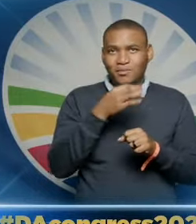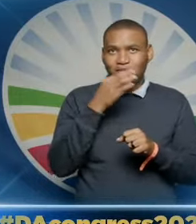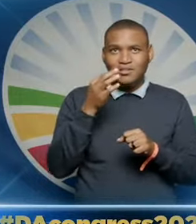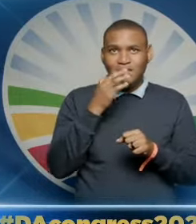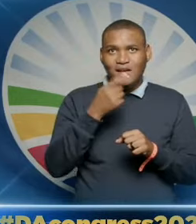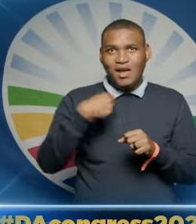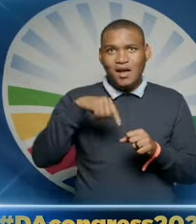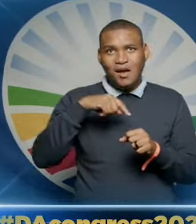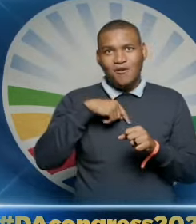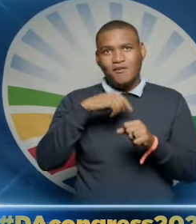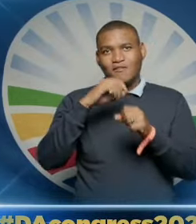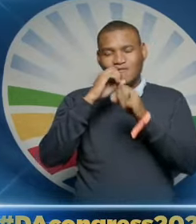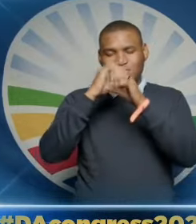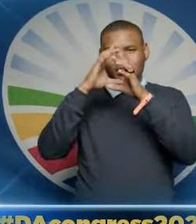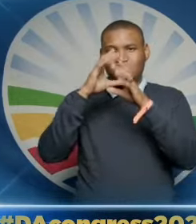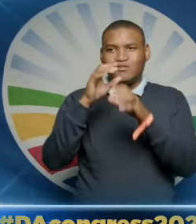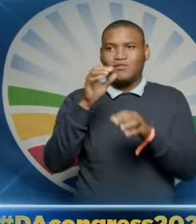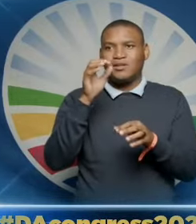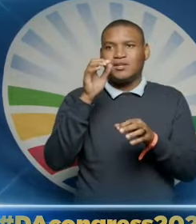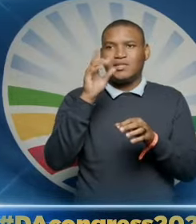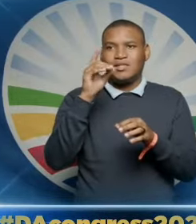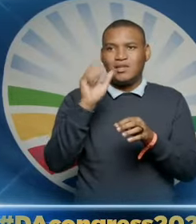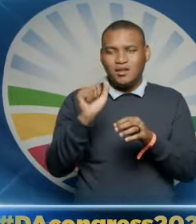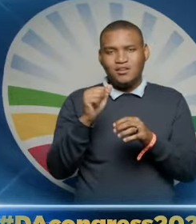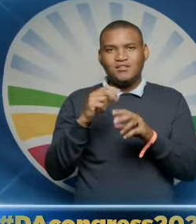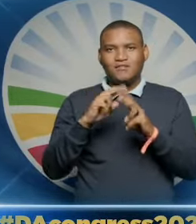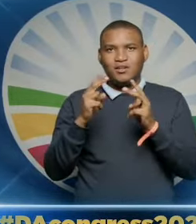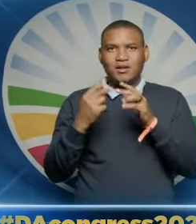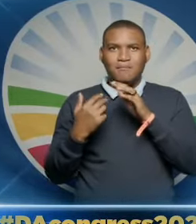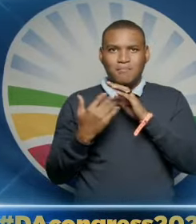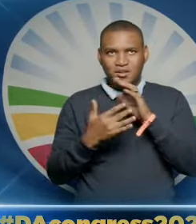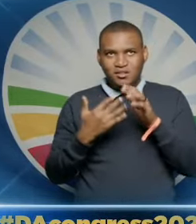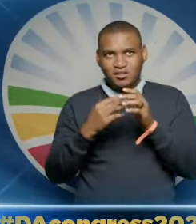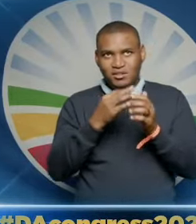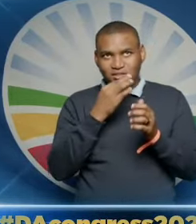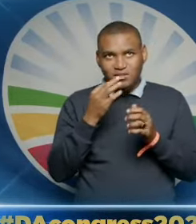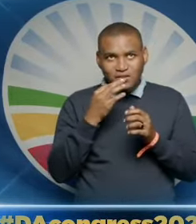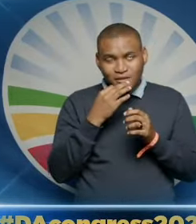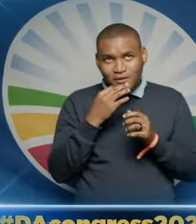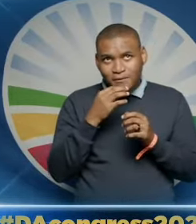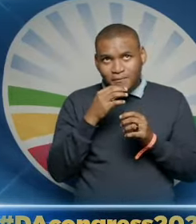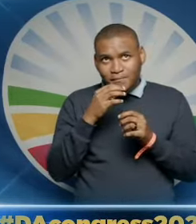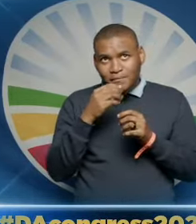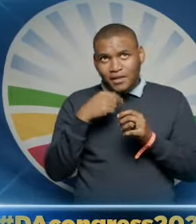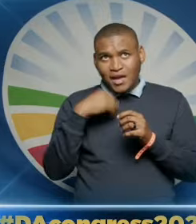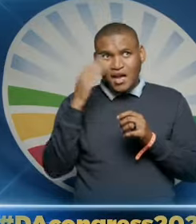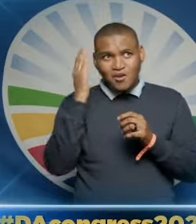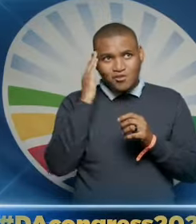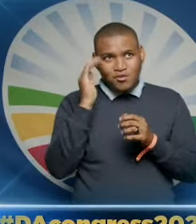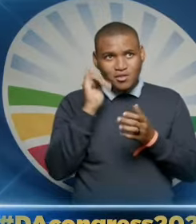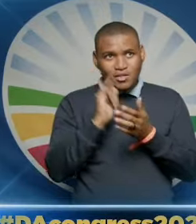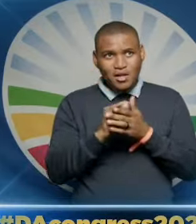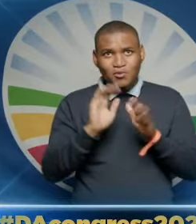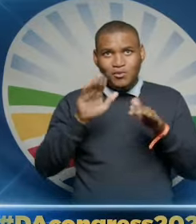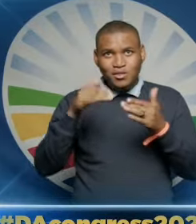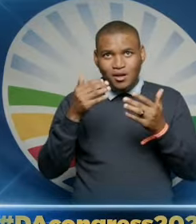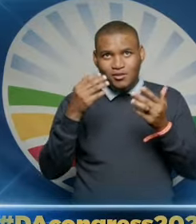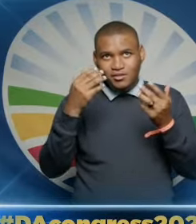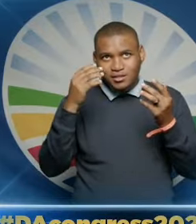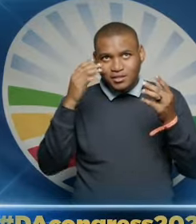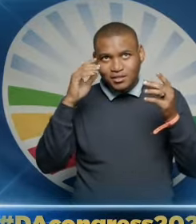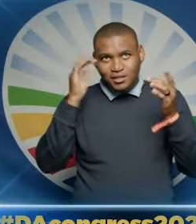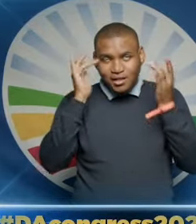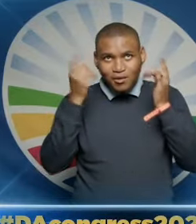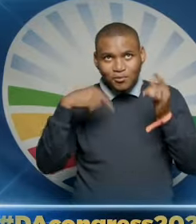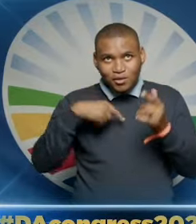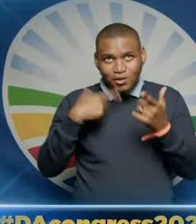vision of the DA's path is ambitious. I say it is realistic. And I know without a shadow of a doubt that we can